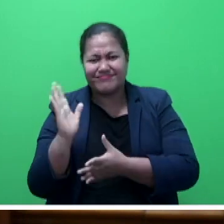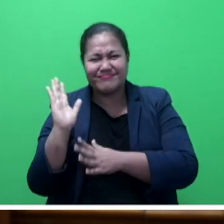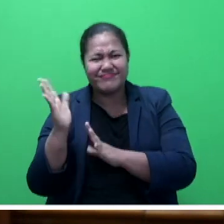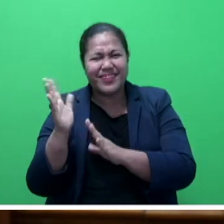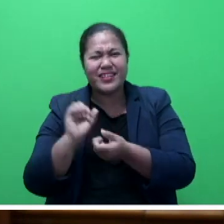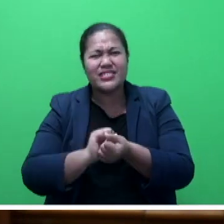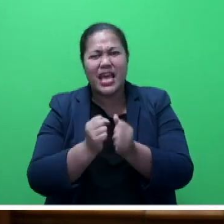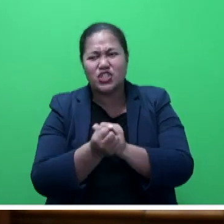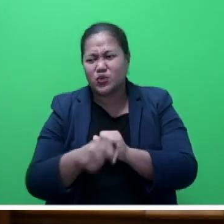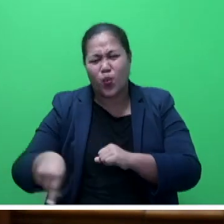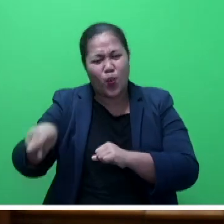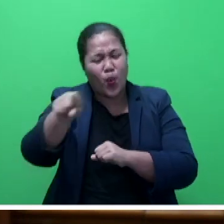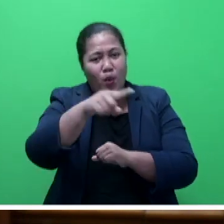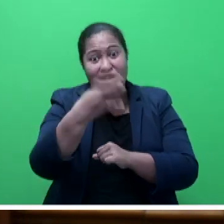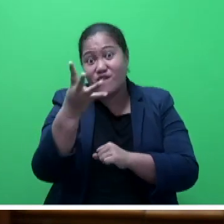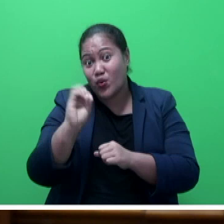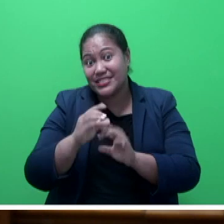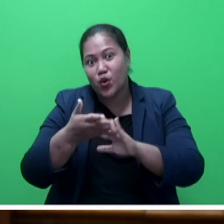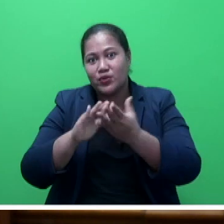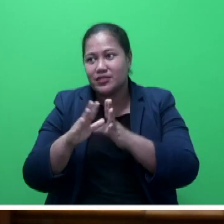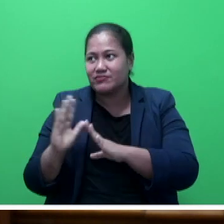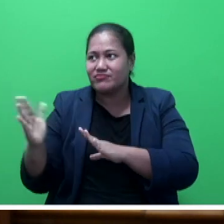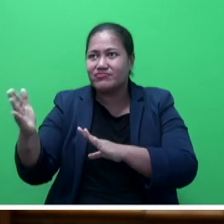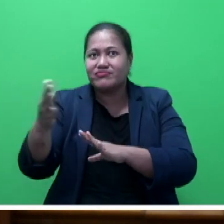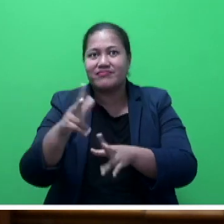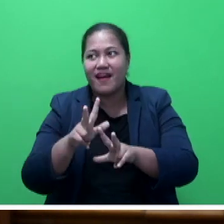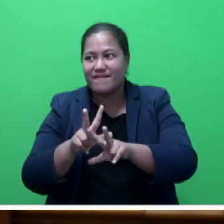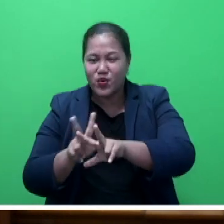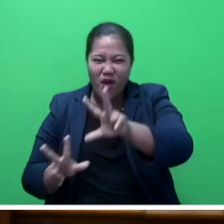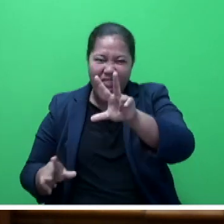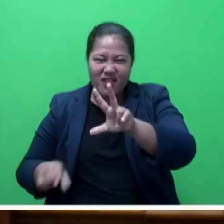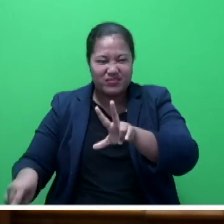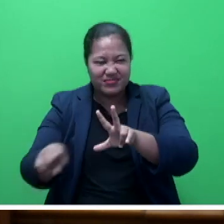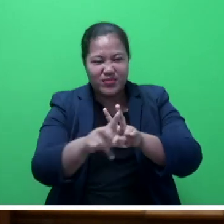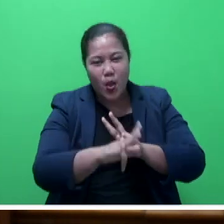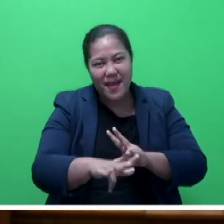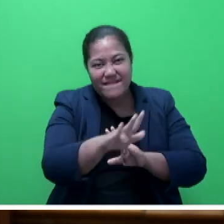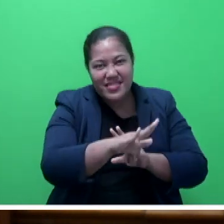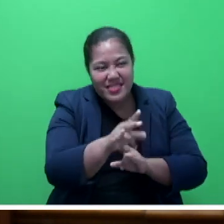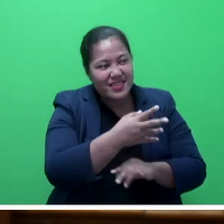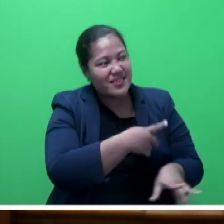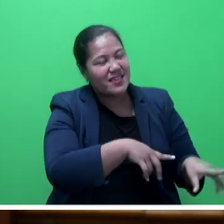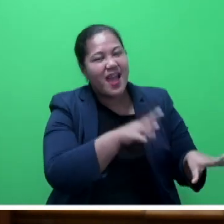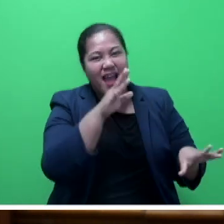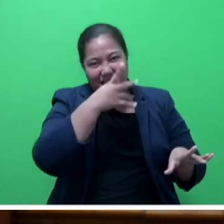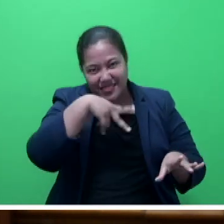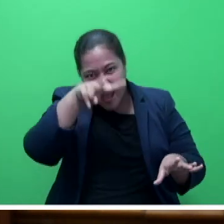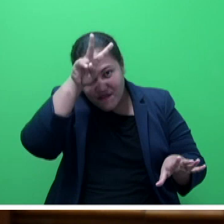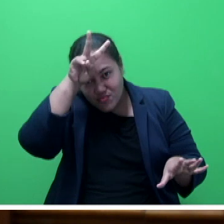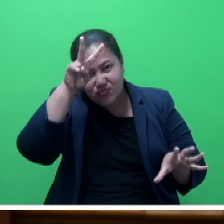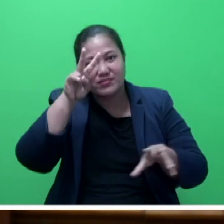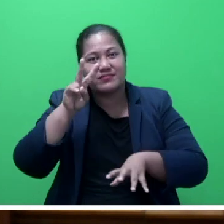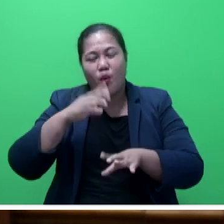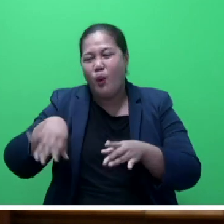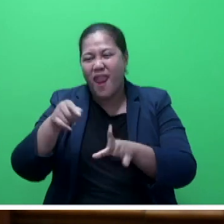over 40 communities, from across Voreqe to the Lomaiviti group, to Kandau, and to our other